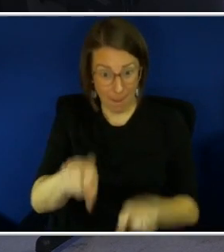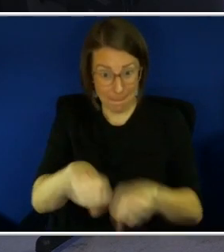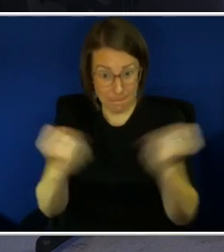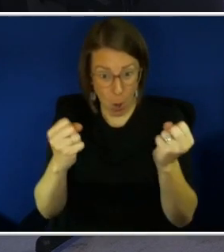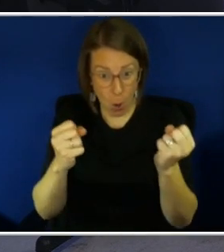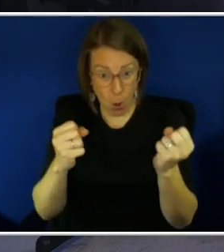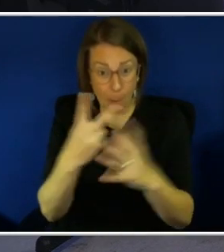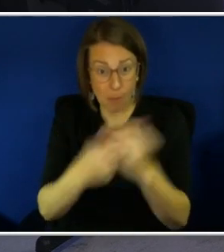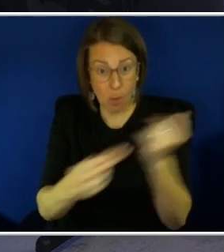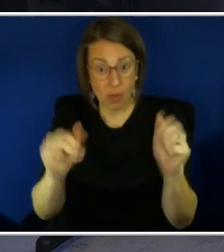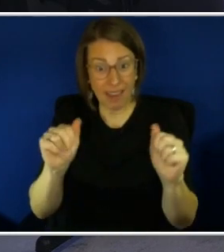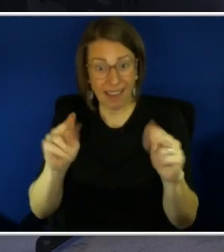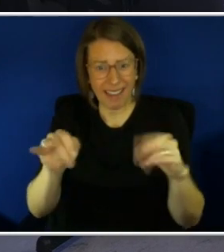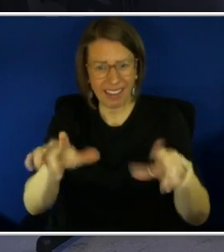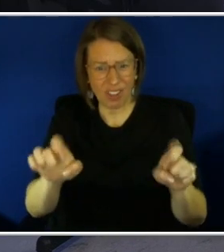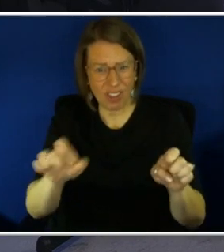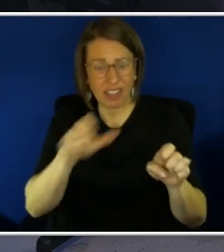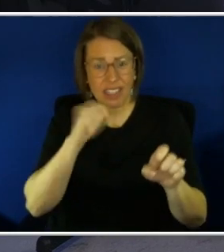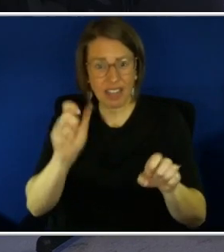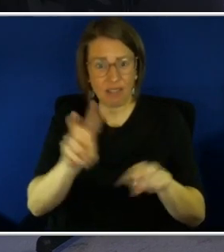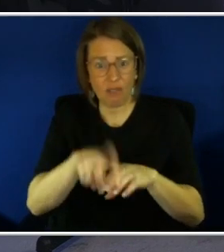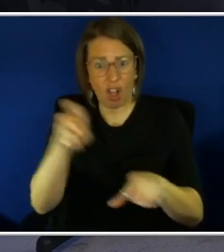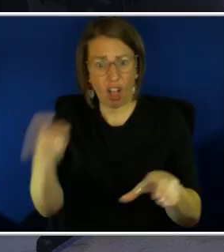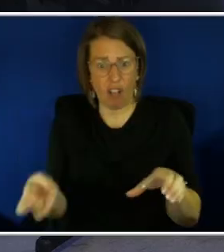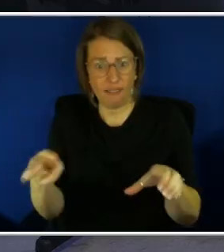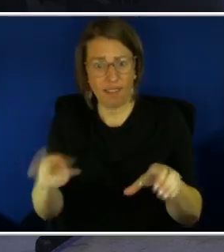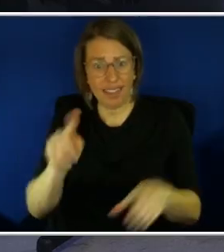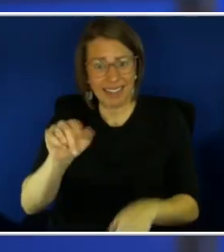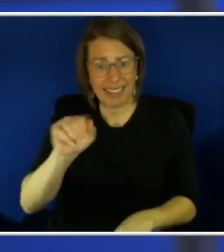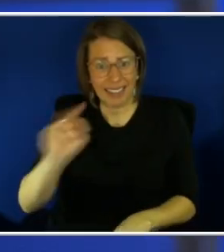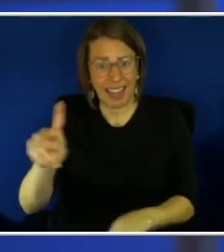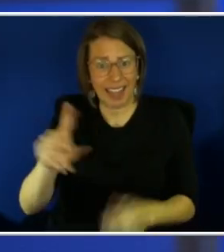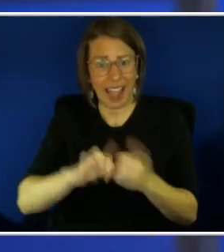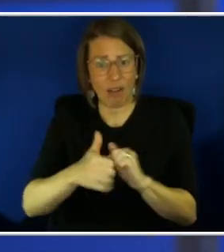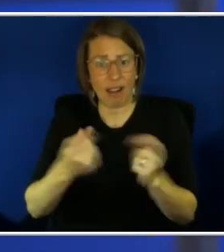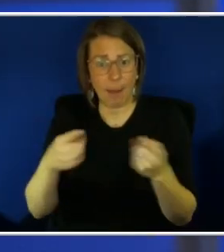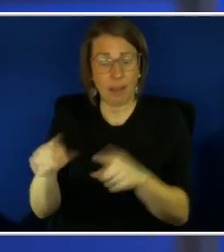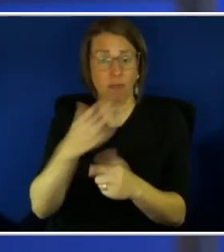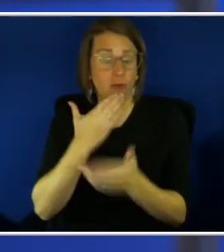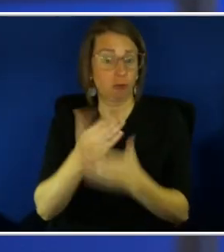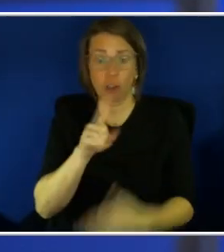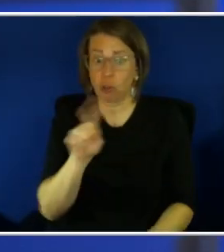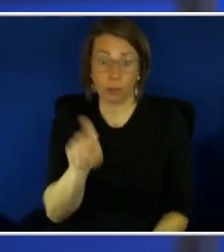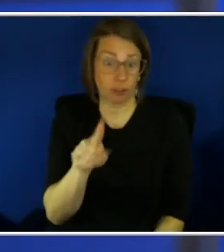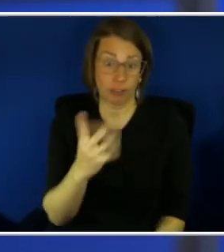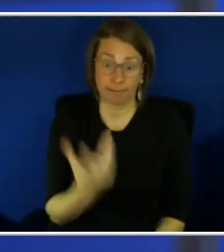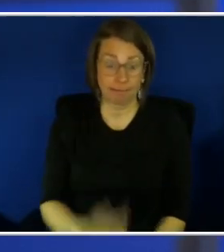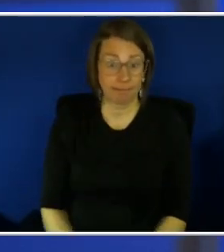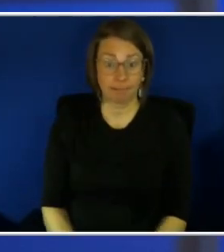I'm thinking you didn't fall off a tank, so how did that happen? It's a good question. We were down in